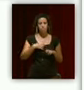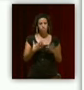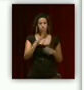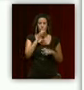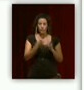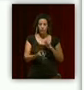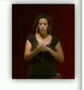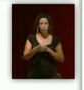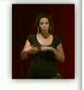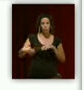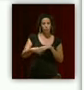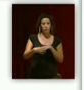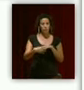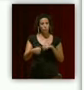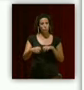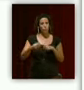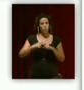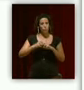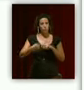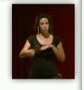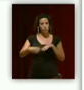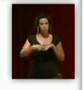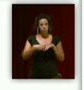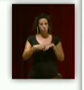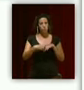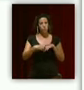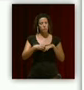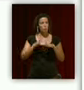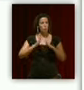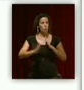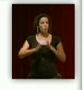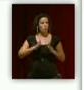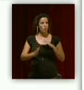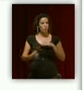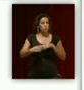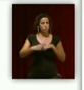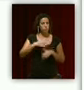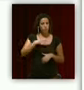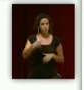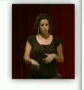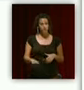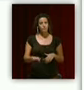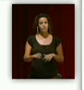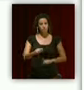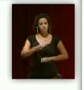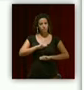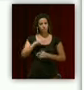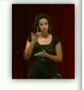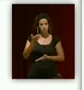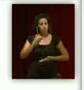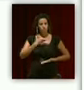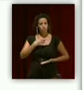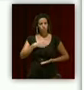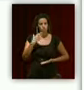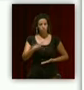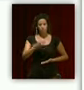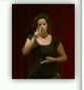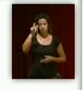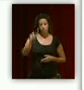but they have knee problems, for instance. So we have an orthesis,